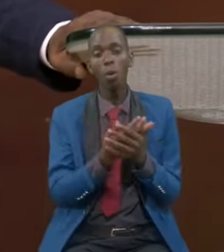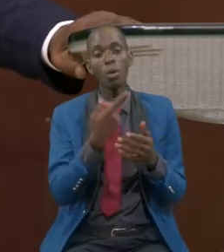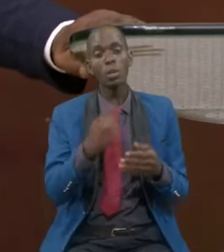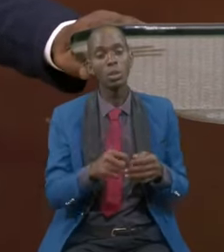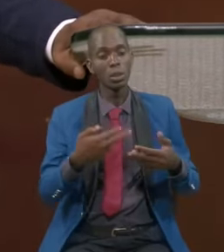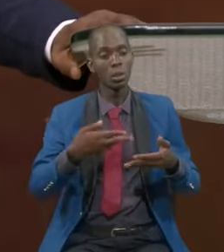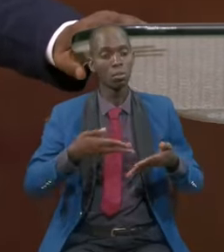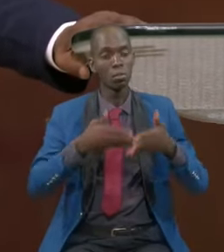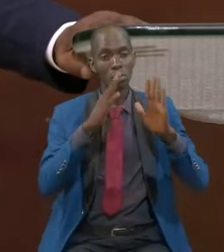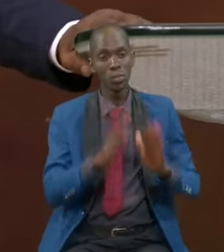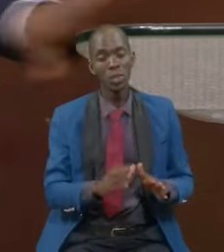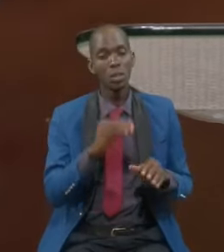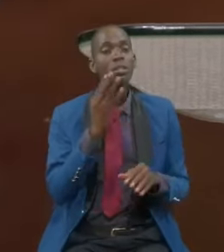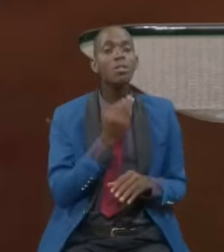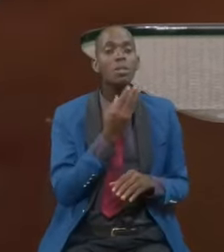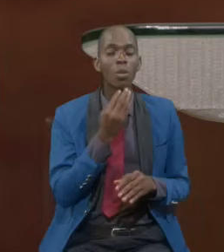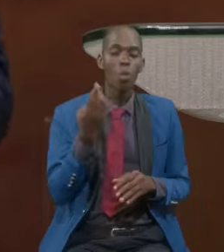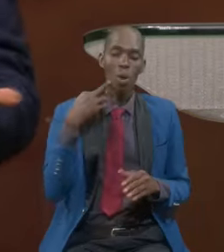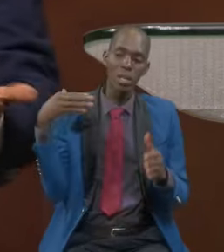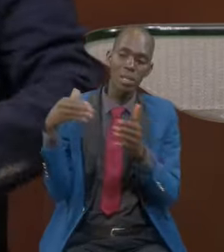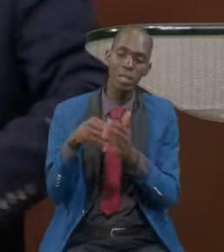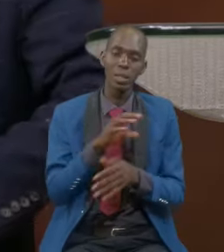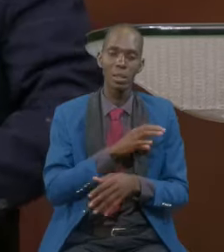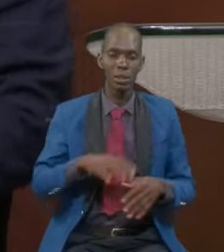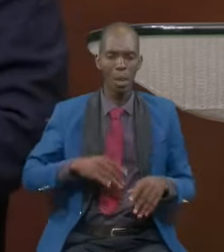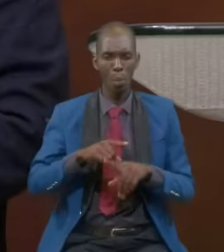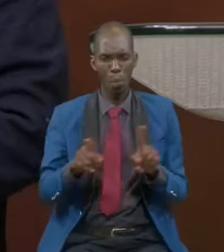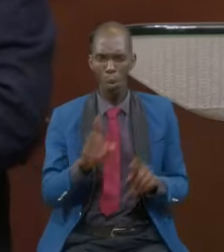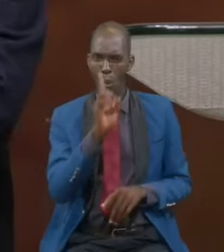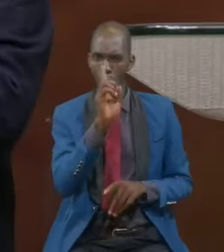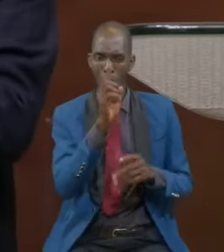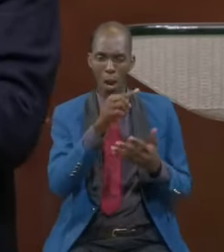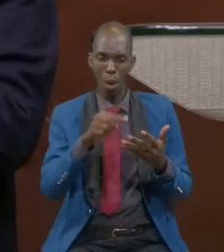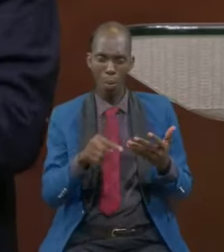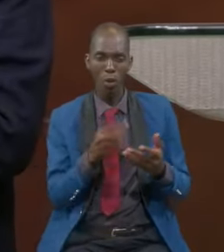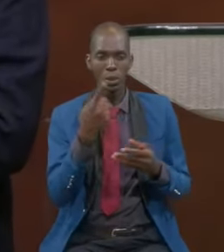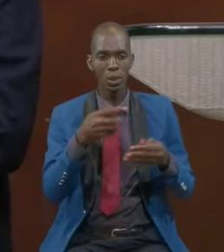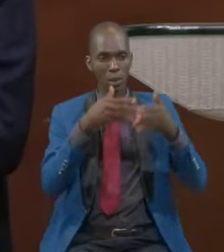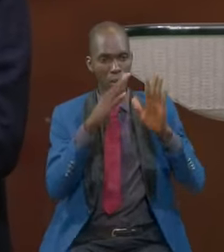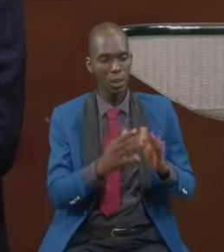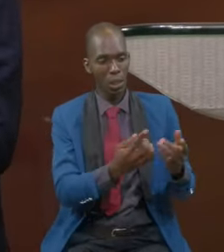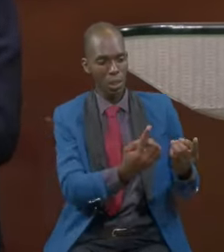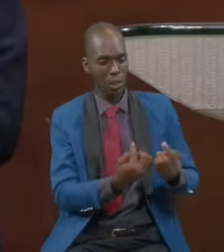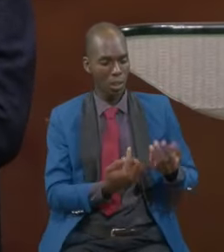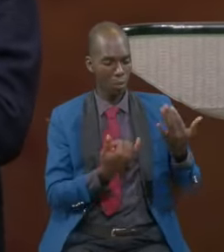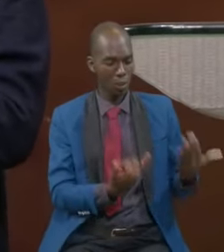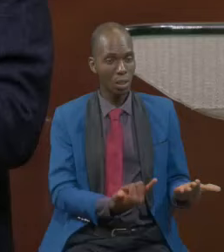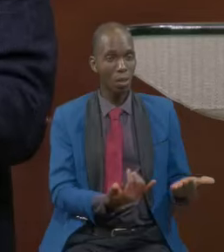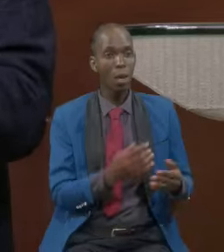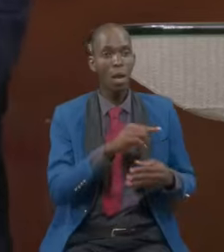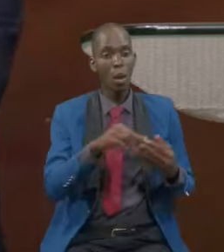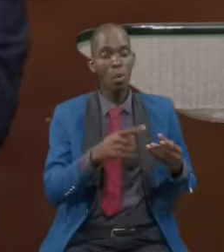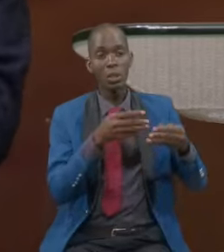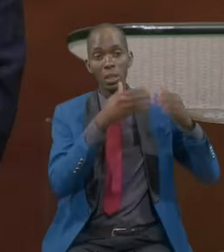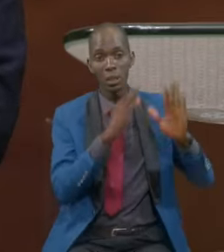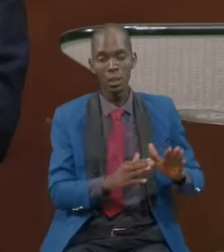and all the Sanhedrin against Christ, and here comes one of them, here comes one of their leaders, and he said,